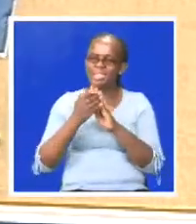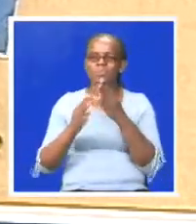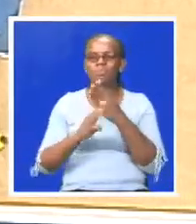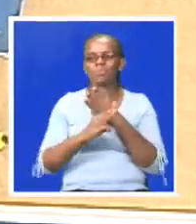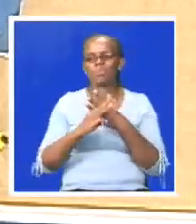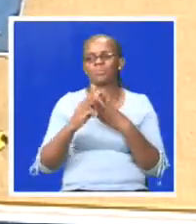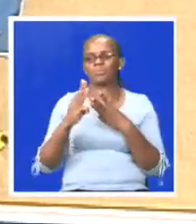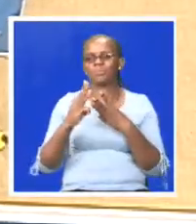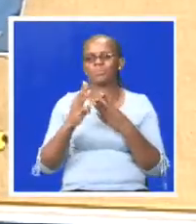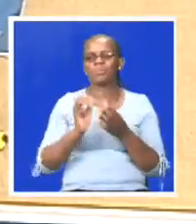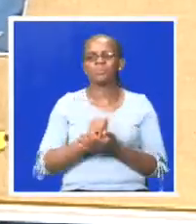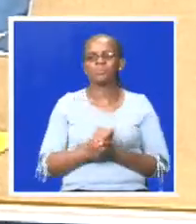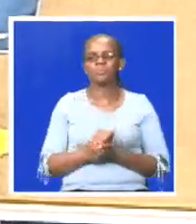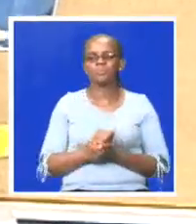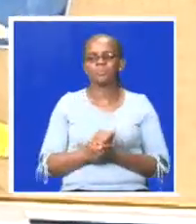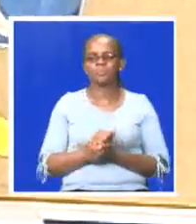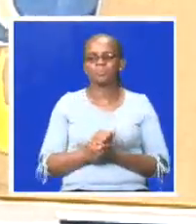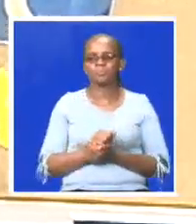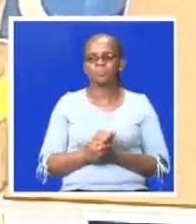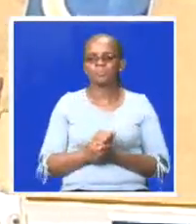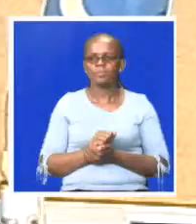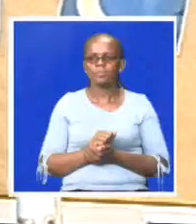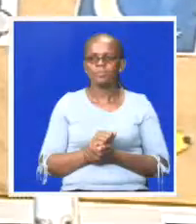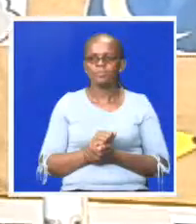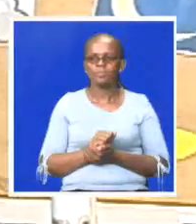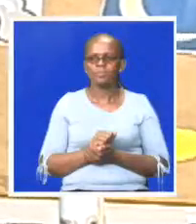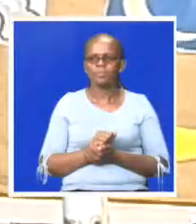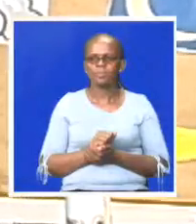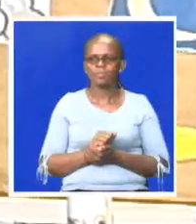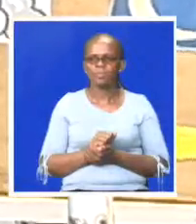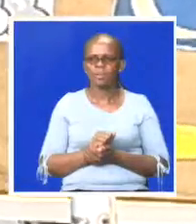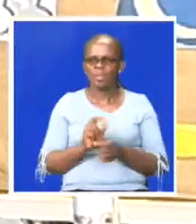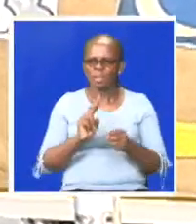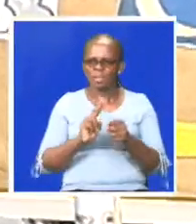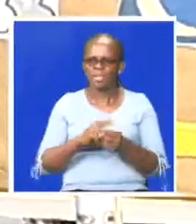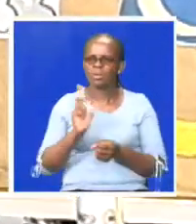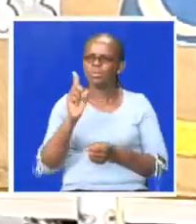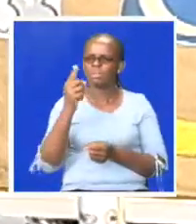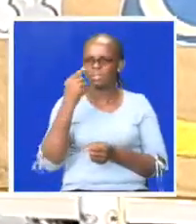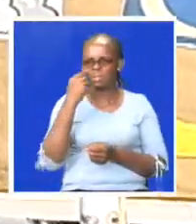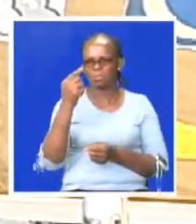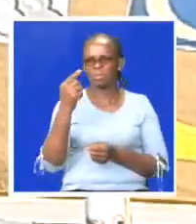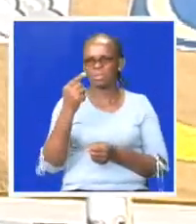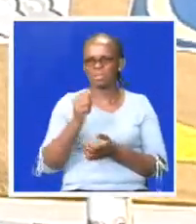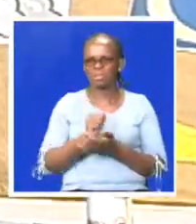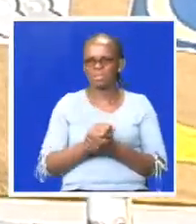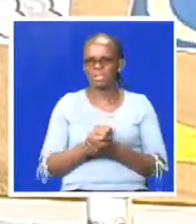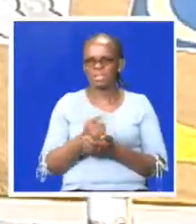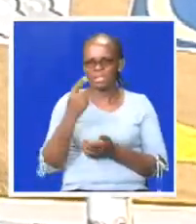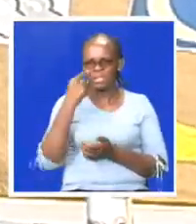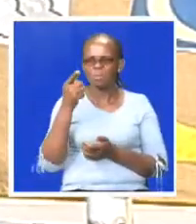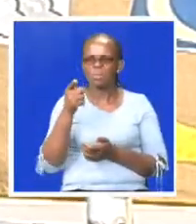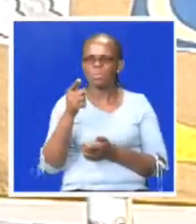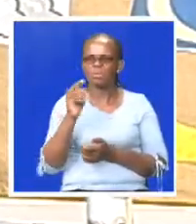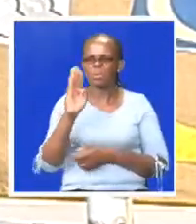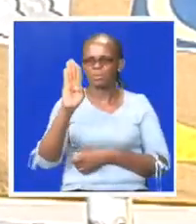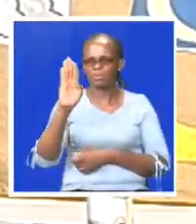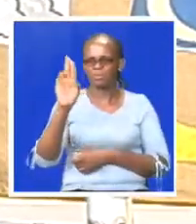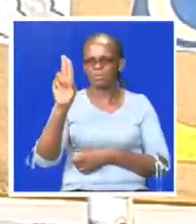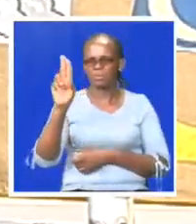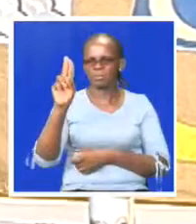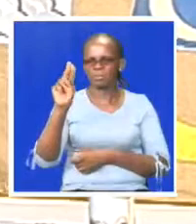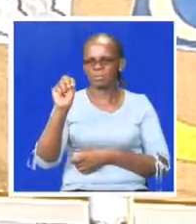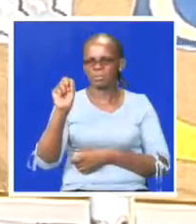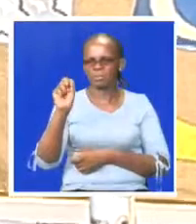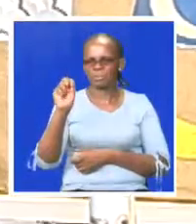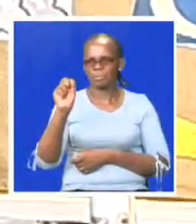is crescent shape. We also have this, and what is it? It is a bun, but yeah, it is